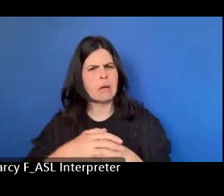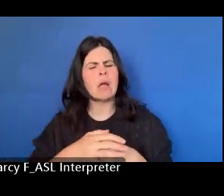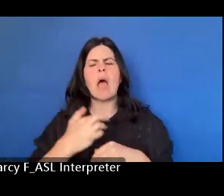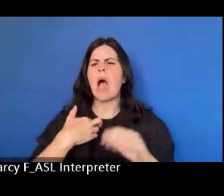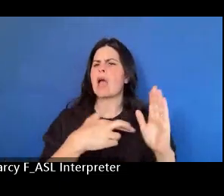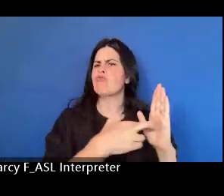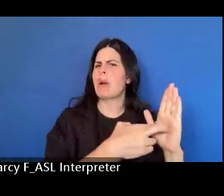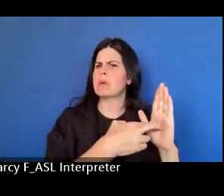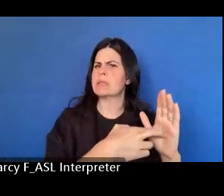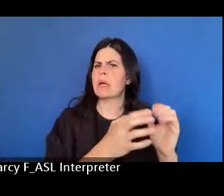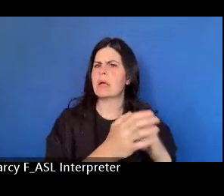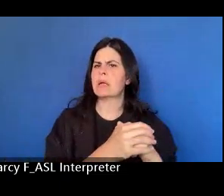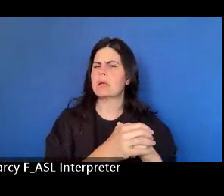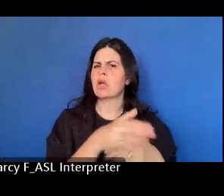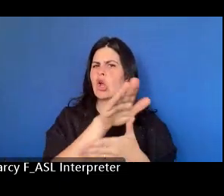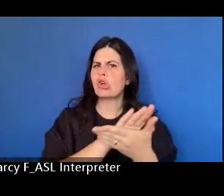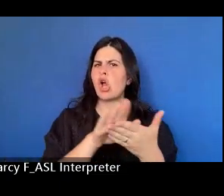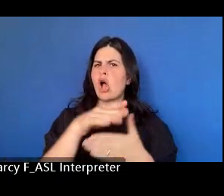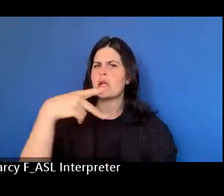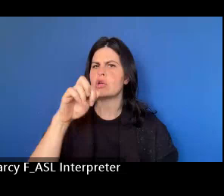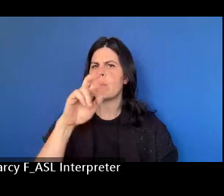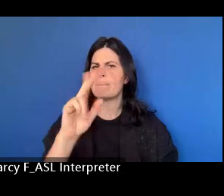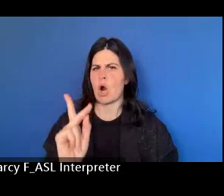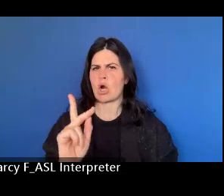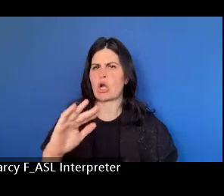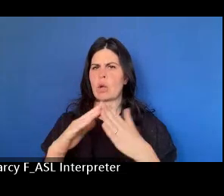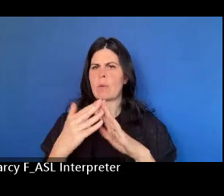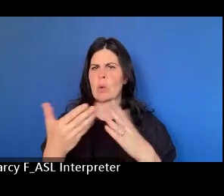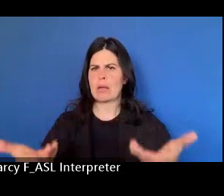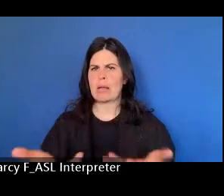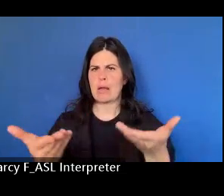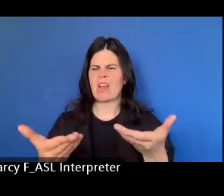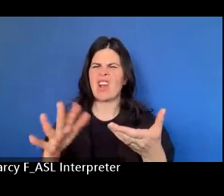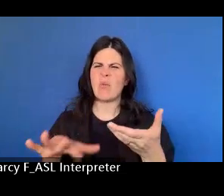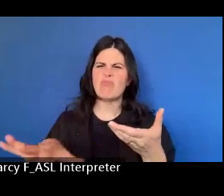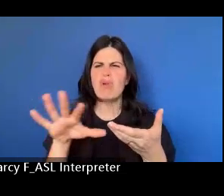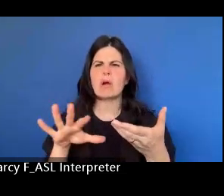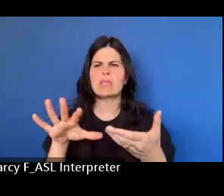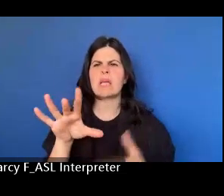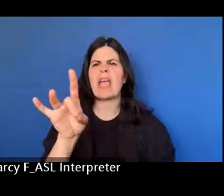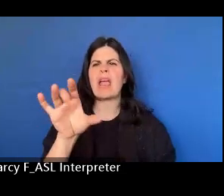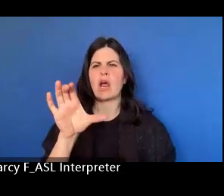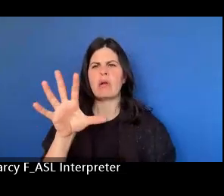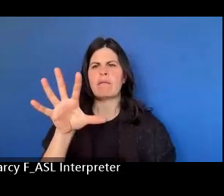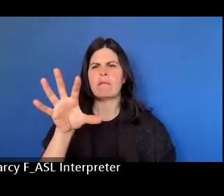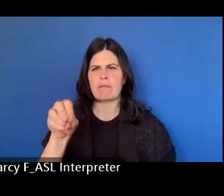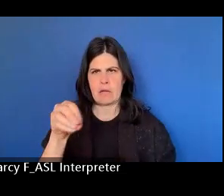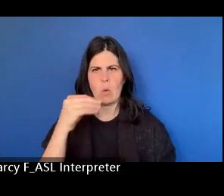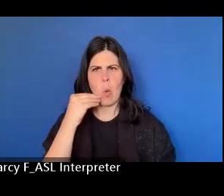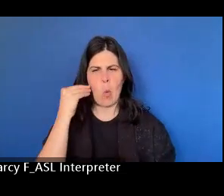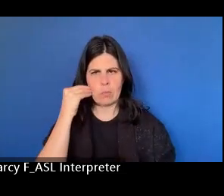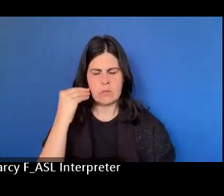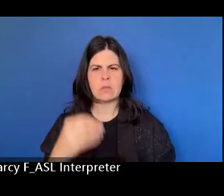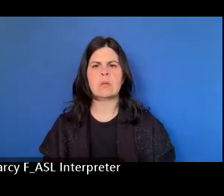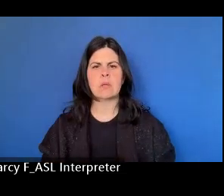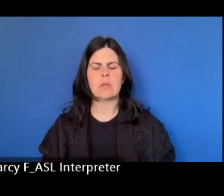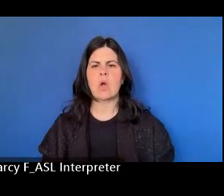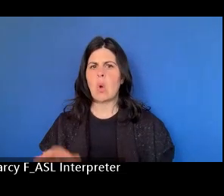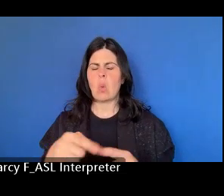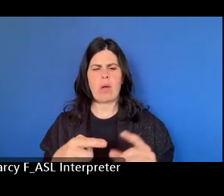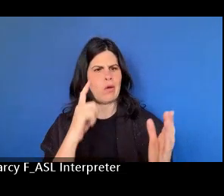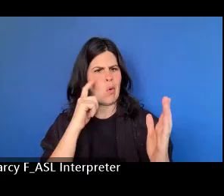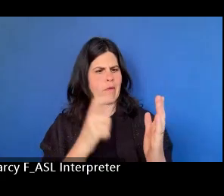represent the College Park community here, which is approximately 850 homes. When I got this